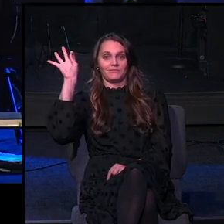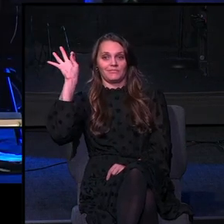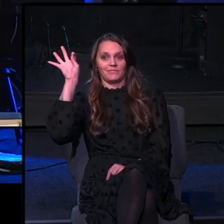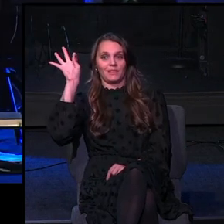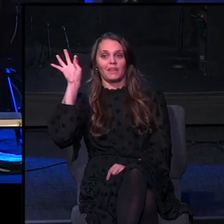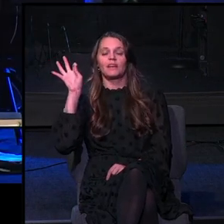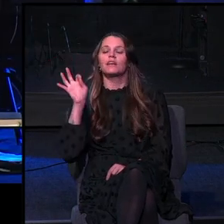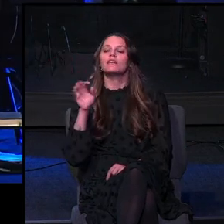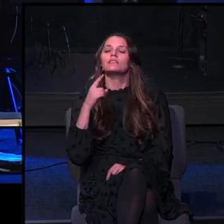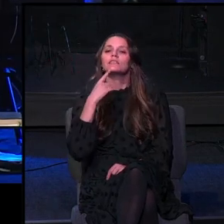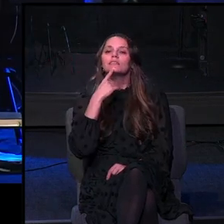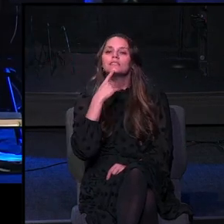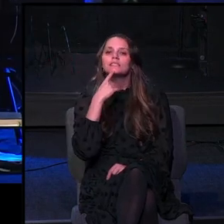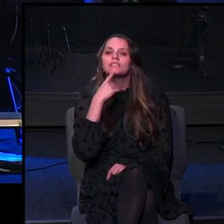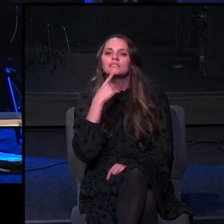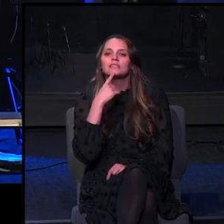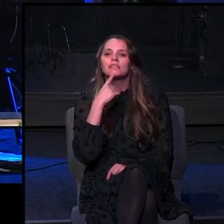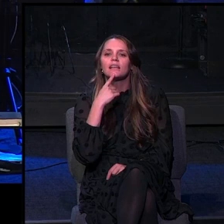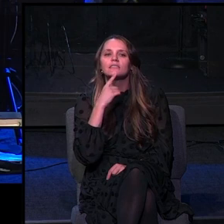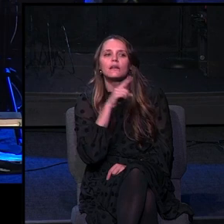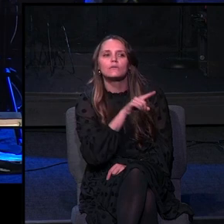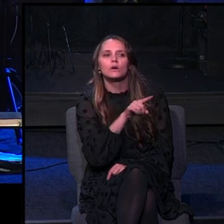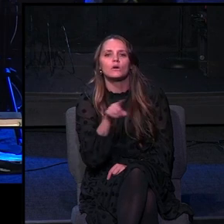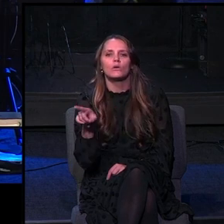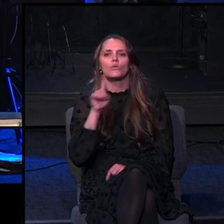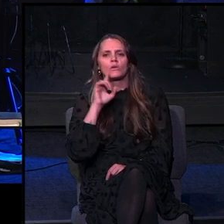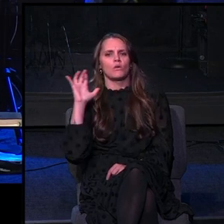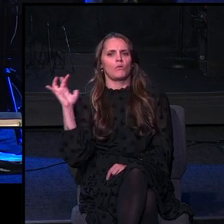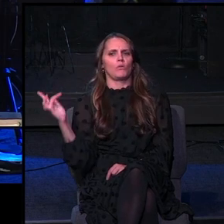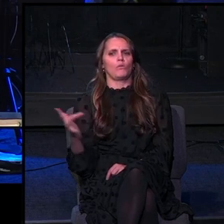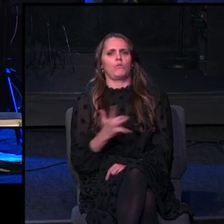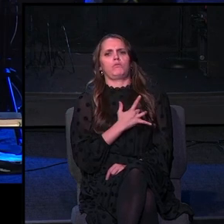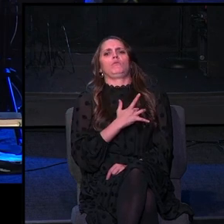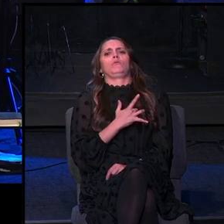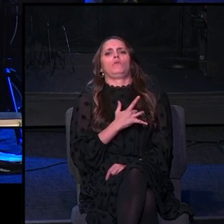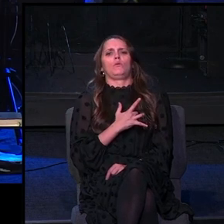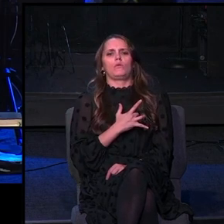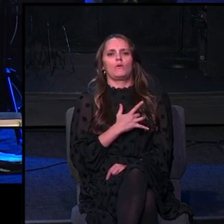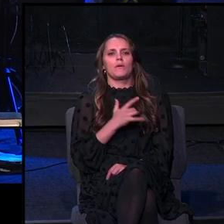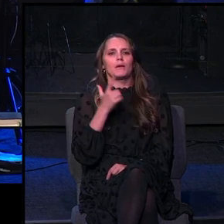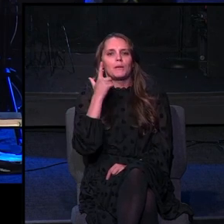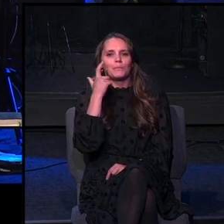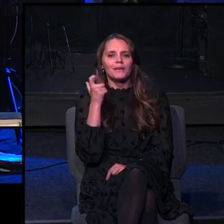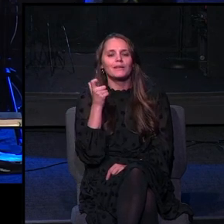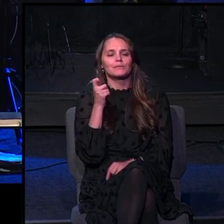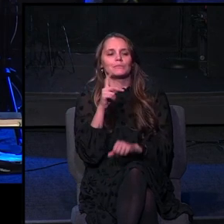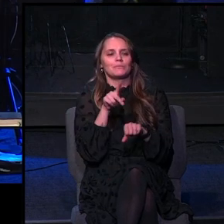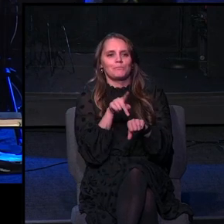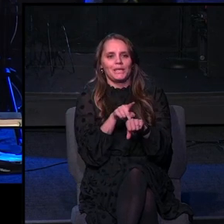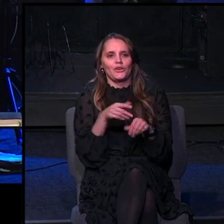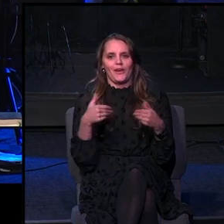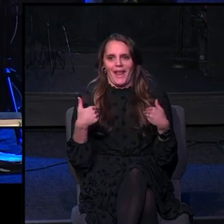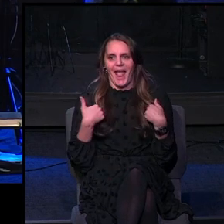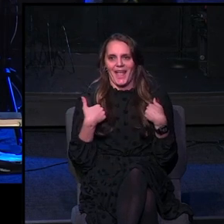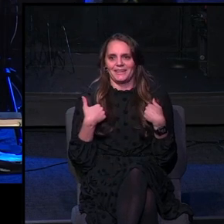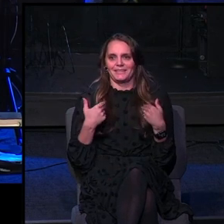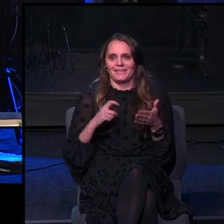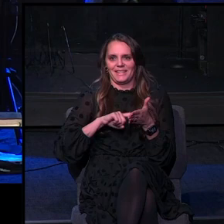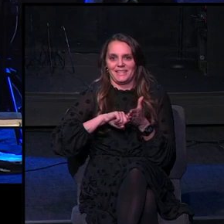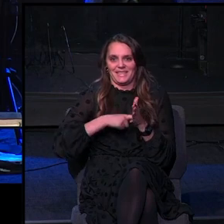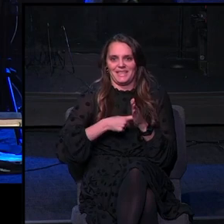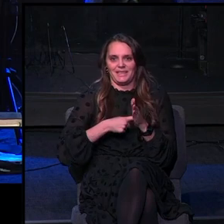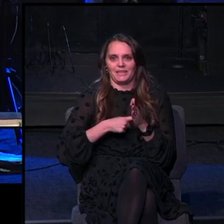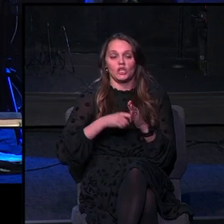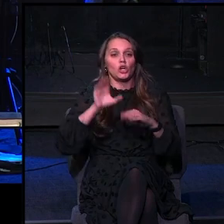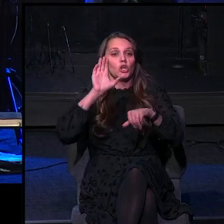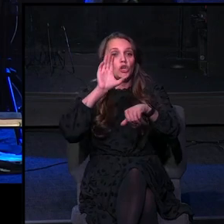cut them to the heart because he had some keys. Church led by the Holy